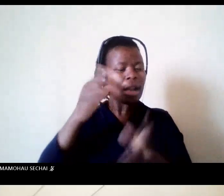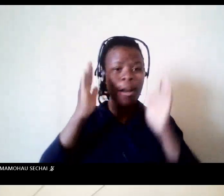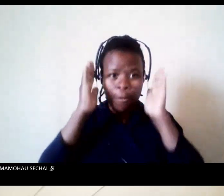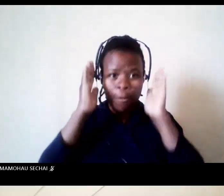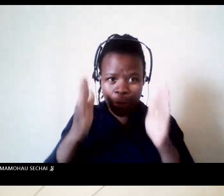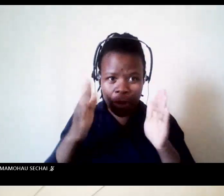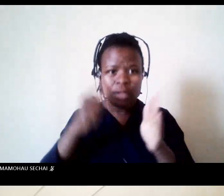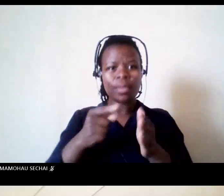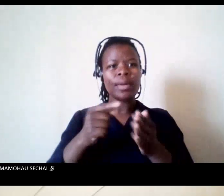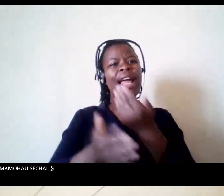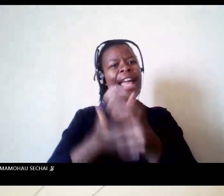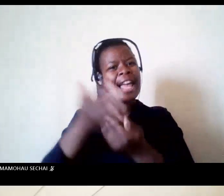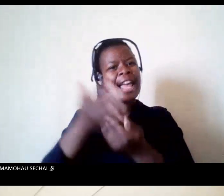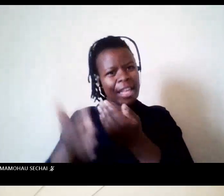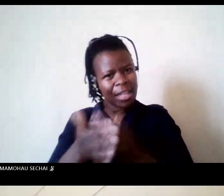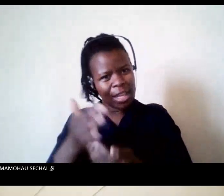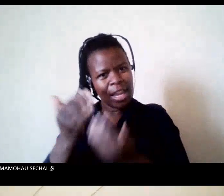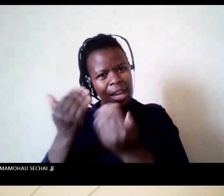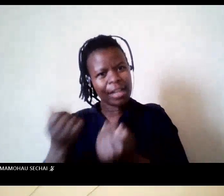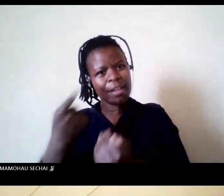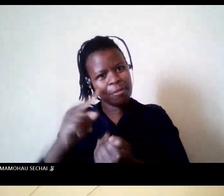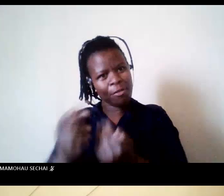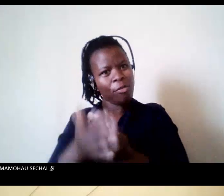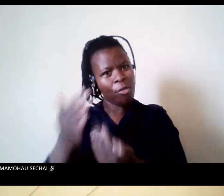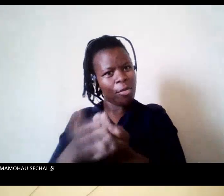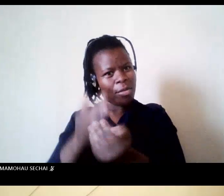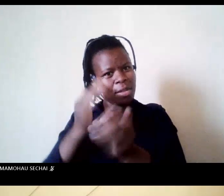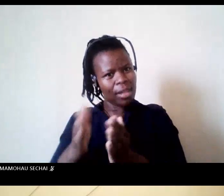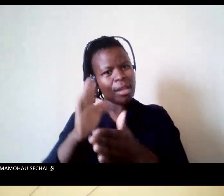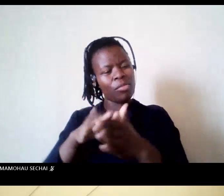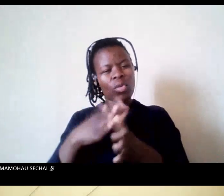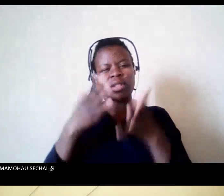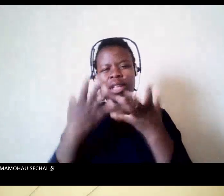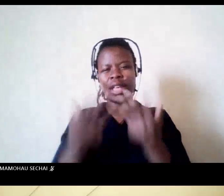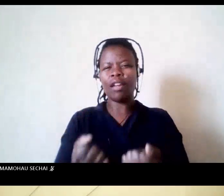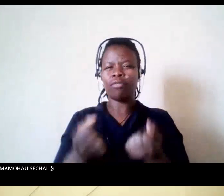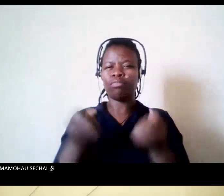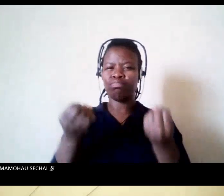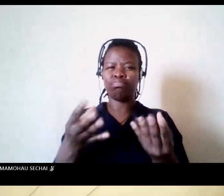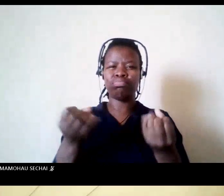the carer, because it holds so much. It holds so much.